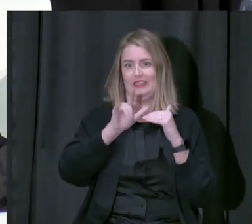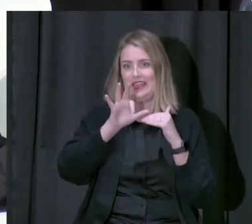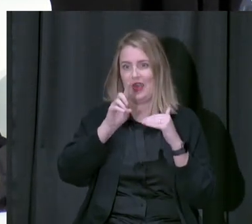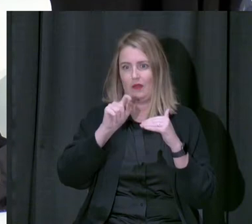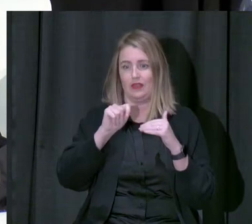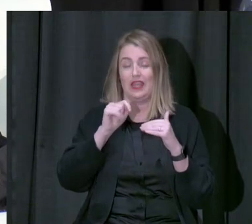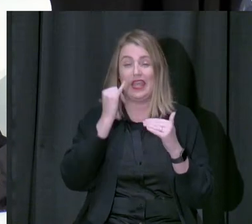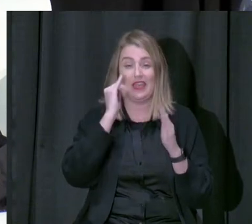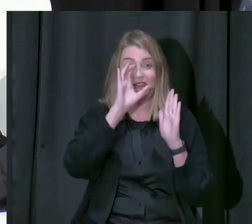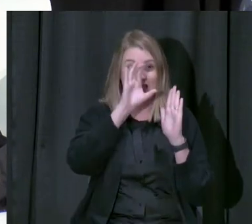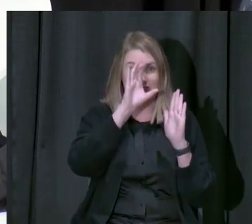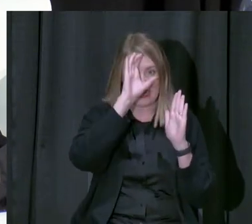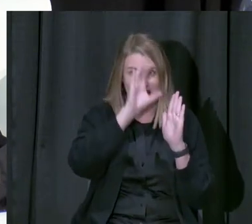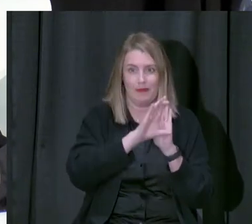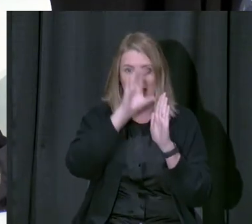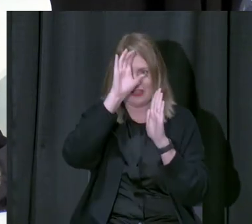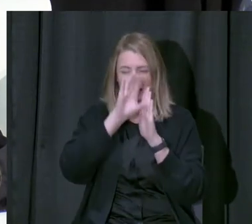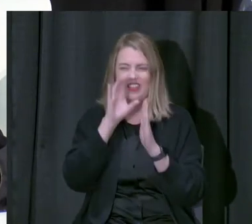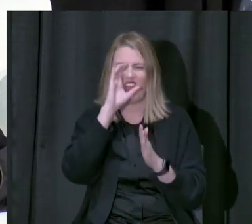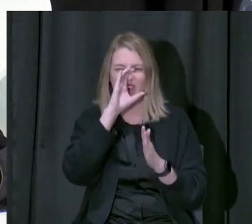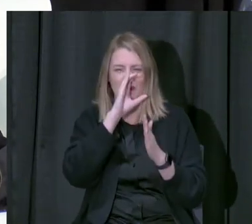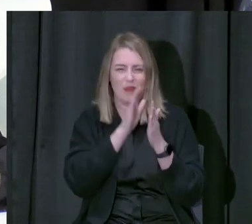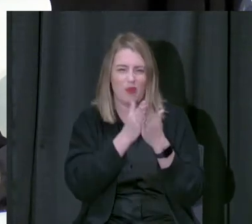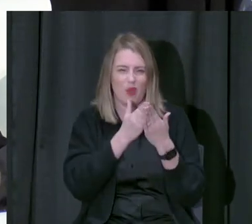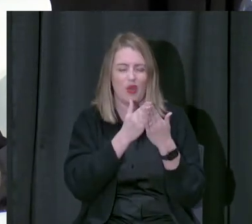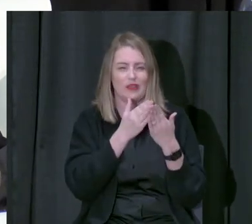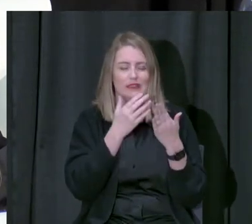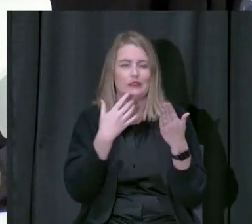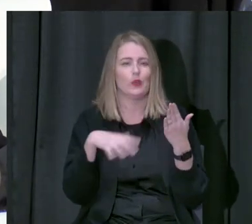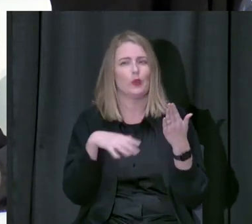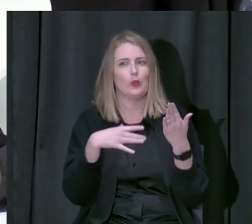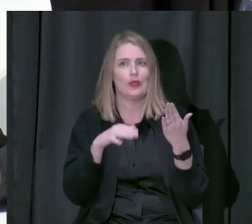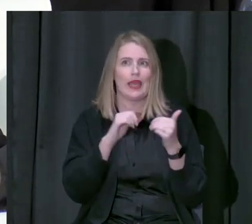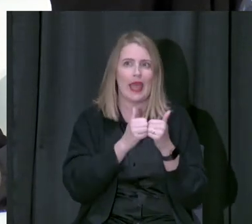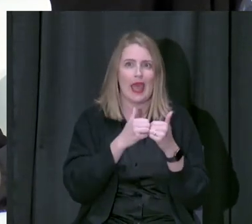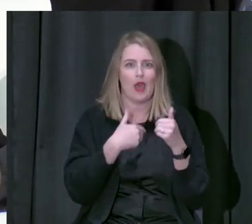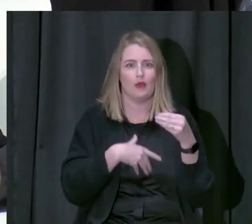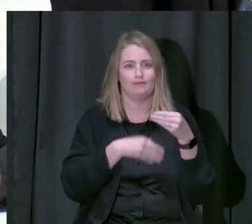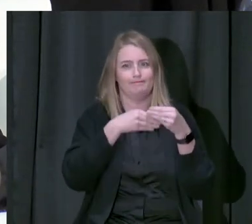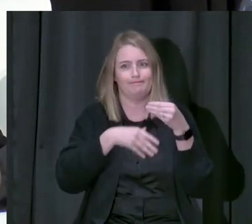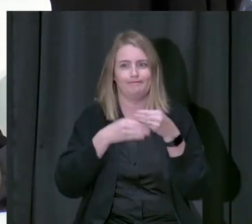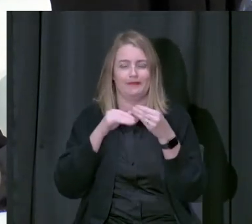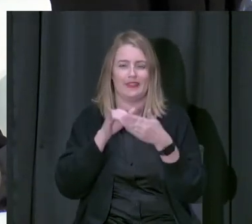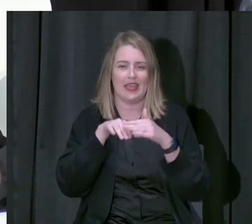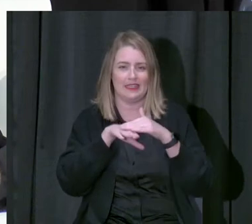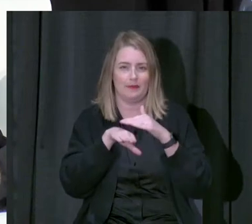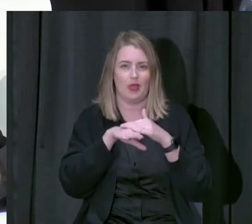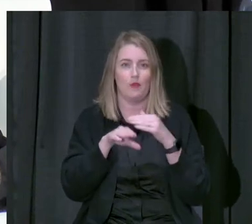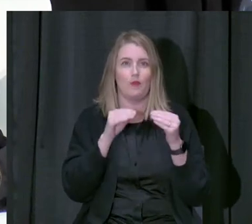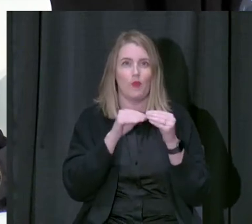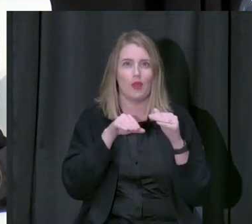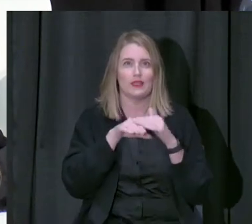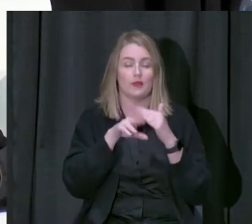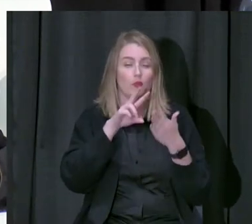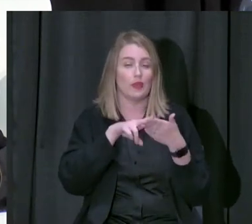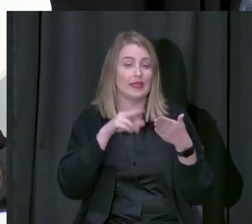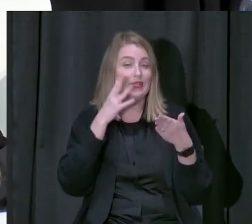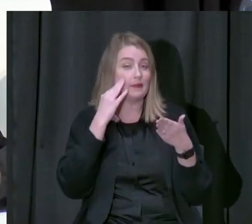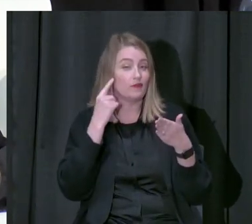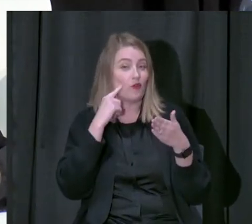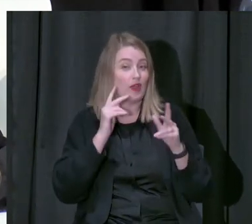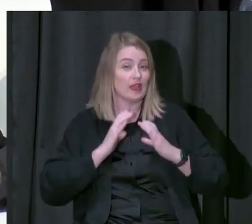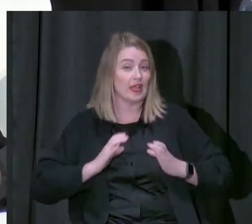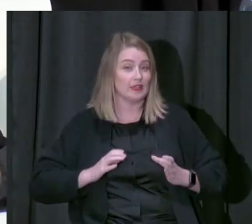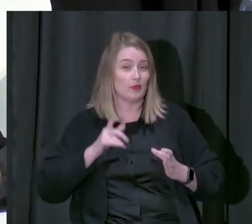content like comic books, and things like that, and how we can create a more accessible reading experience for customers who